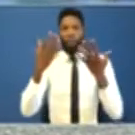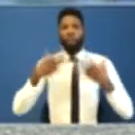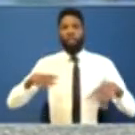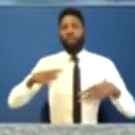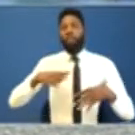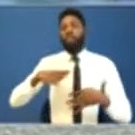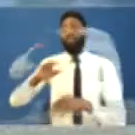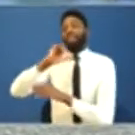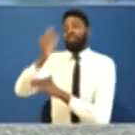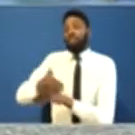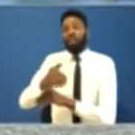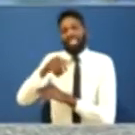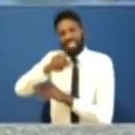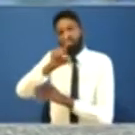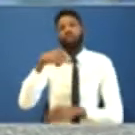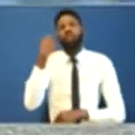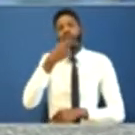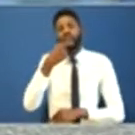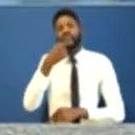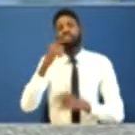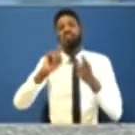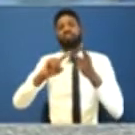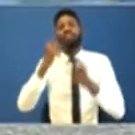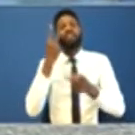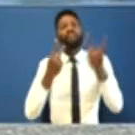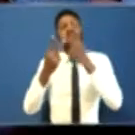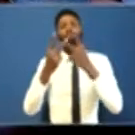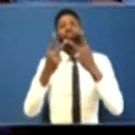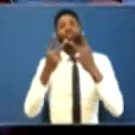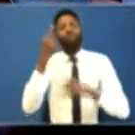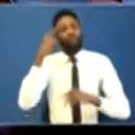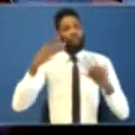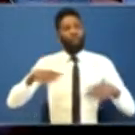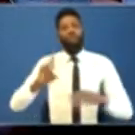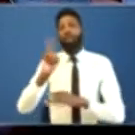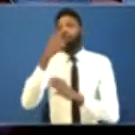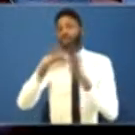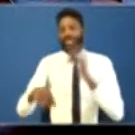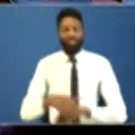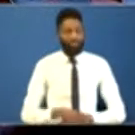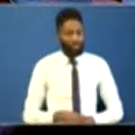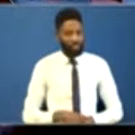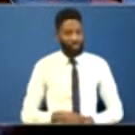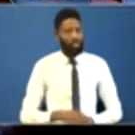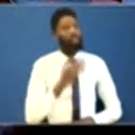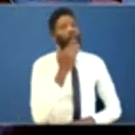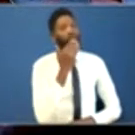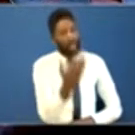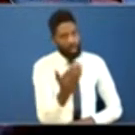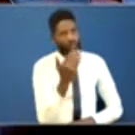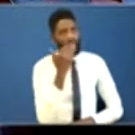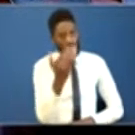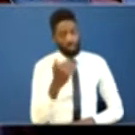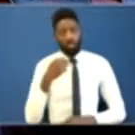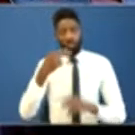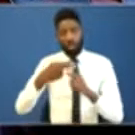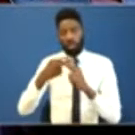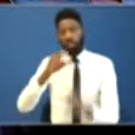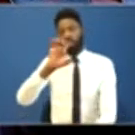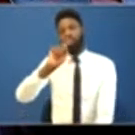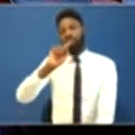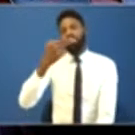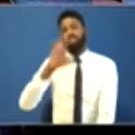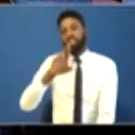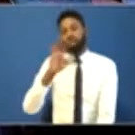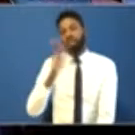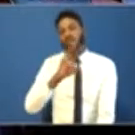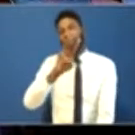what is your vision for nairobi residents thank you so much my names are esther warrena